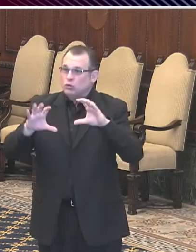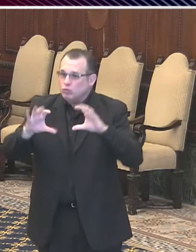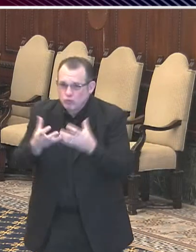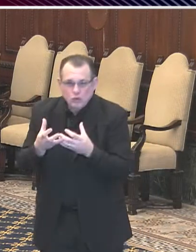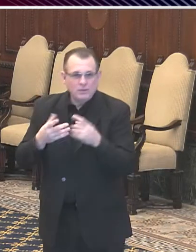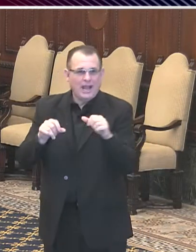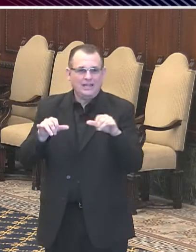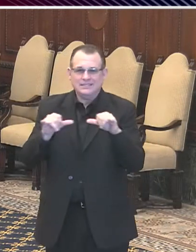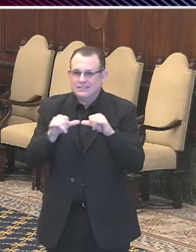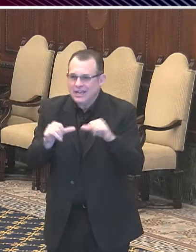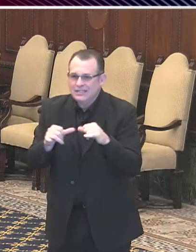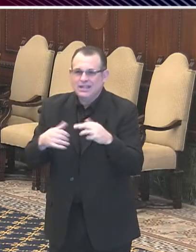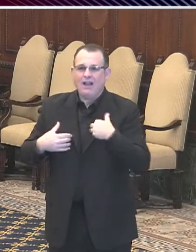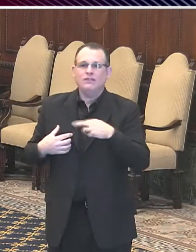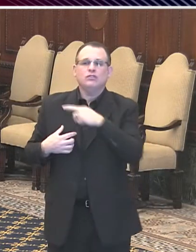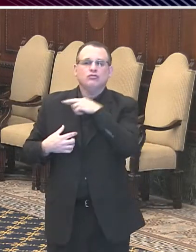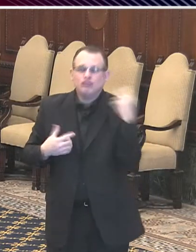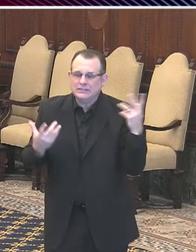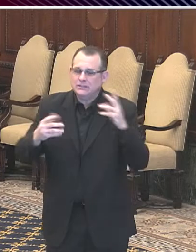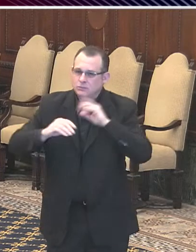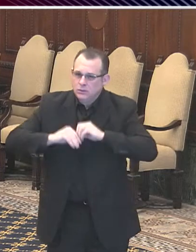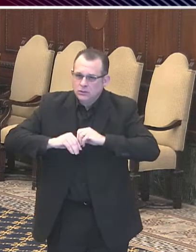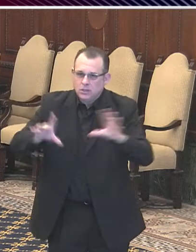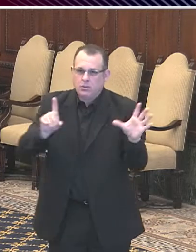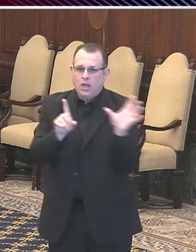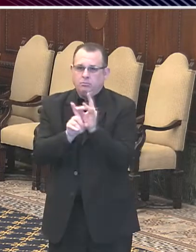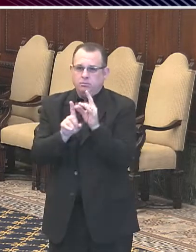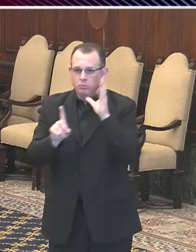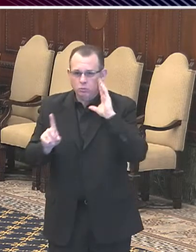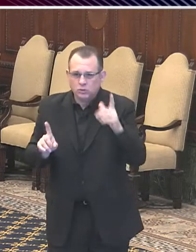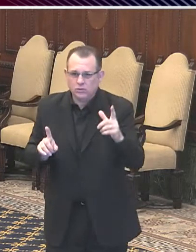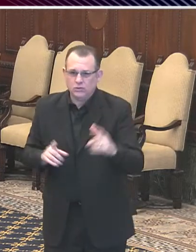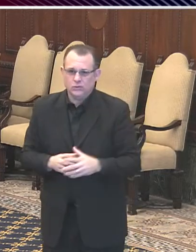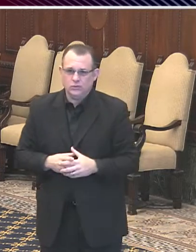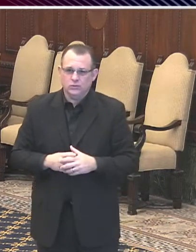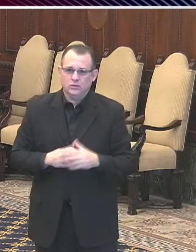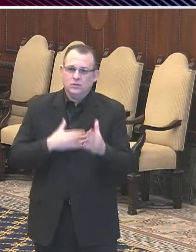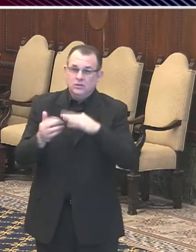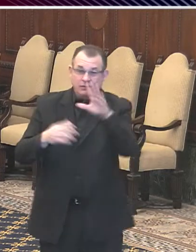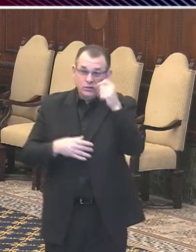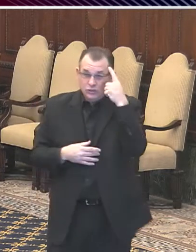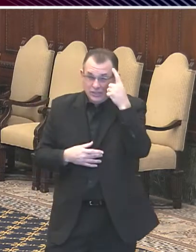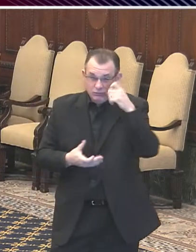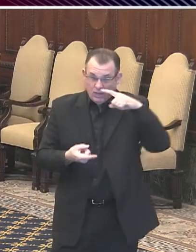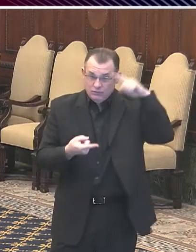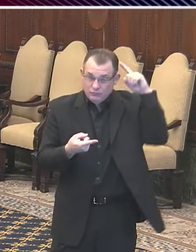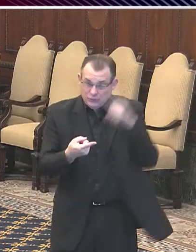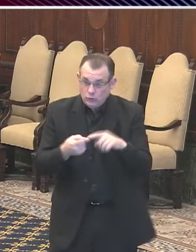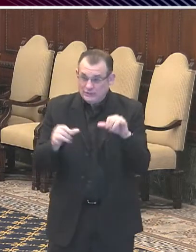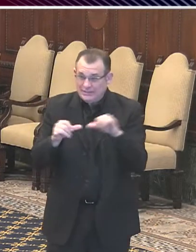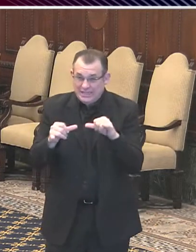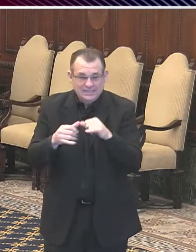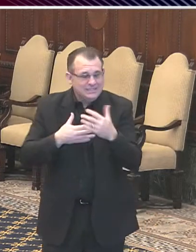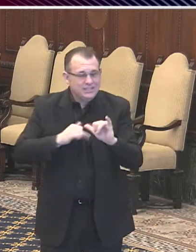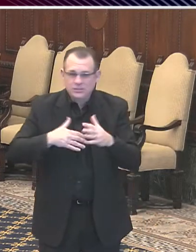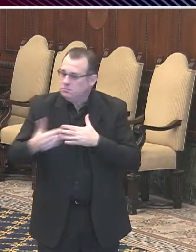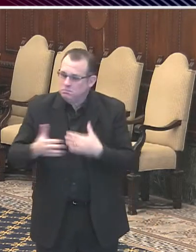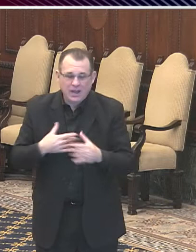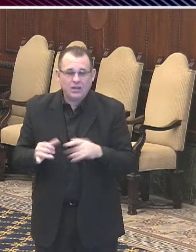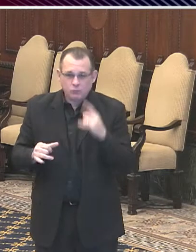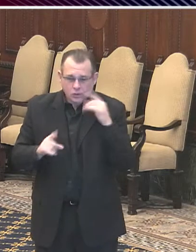transmitting the coronavirus. Even if you reduce the size of the group of people who are gathered to 25 or 20